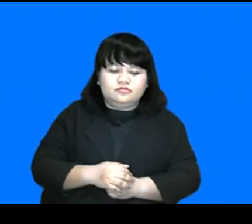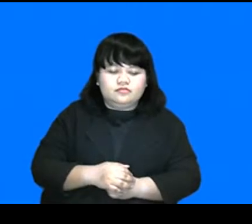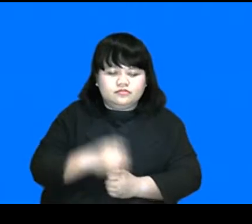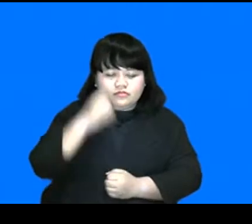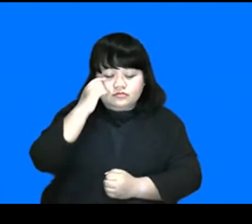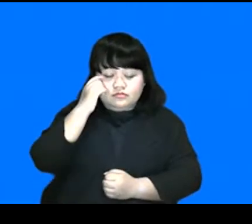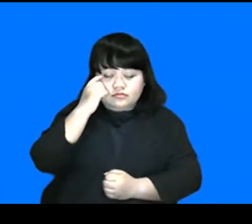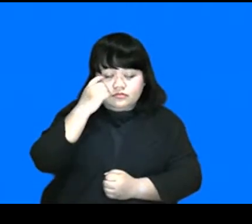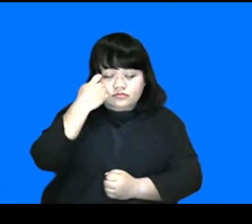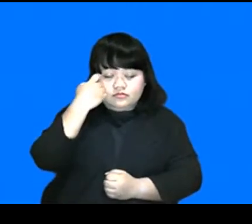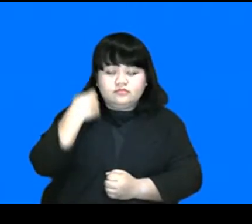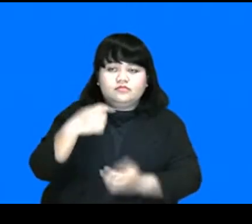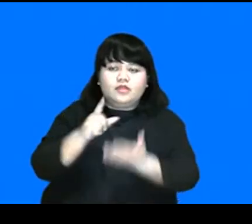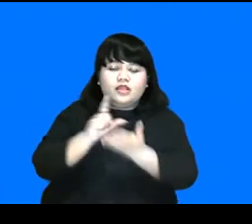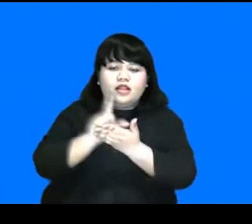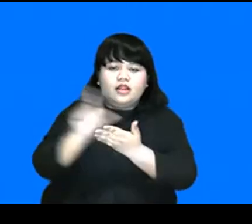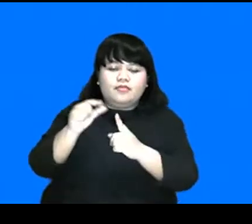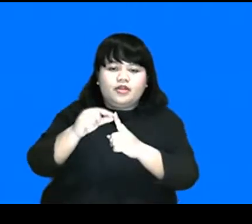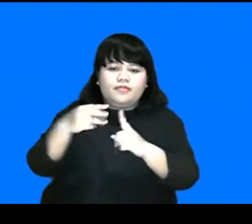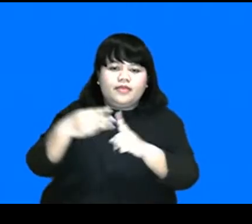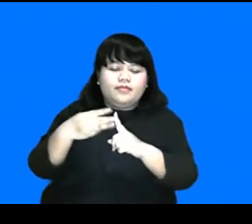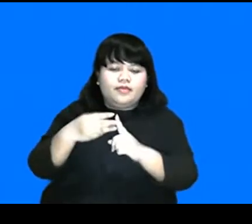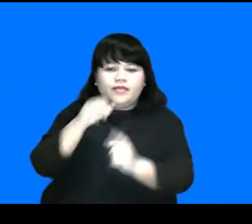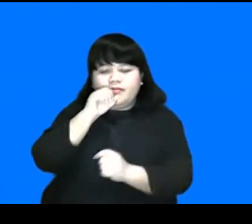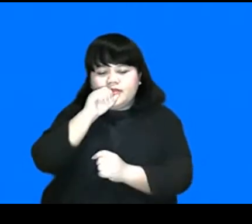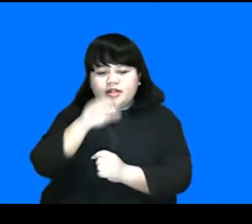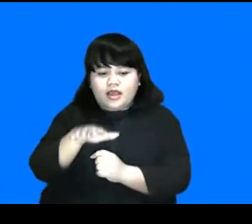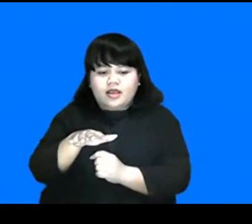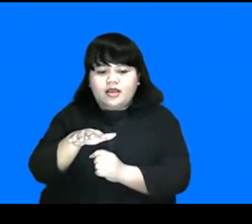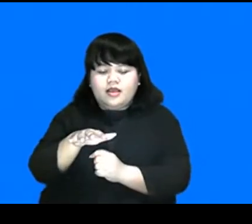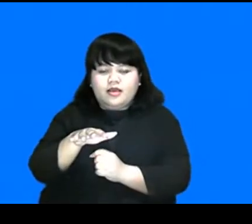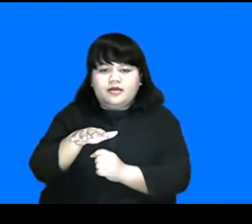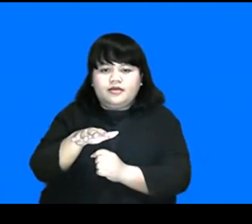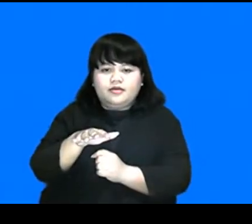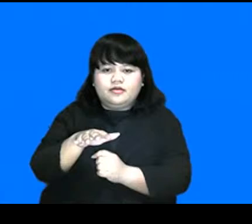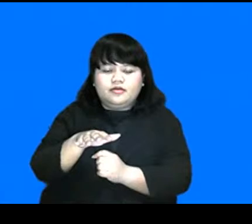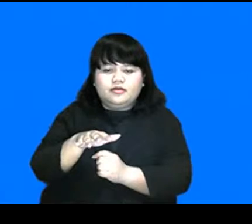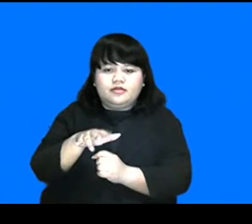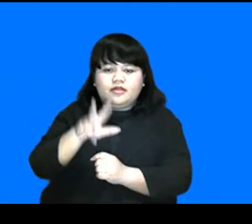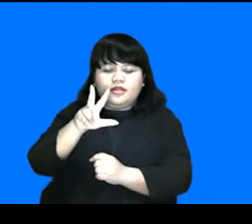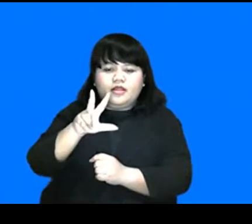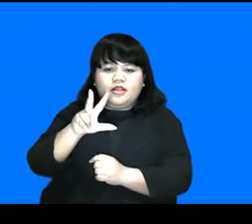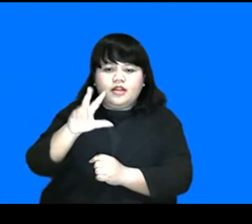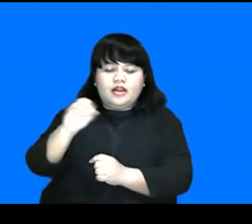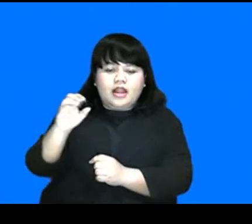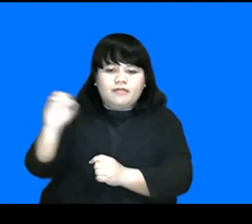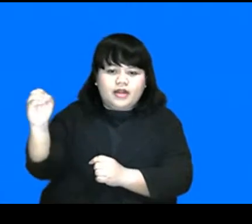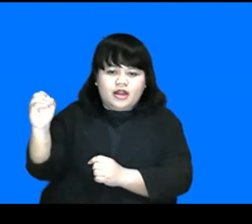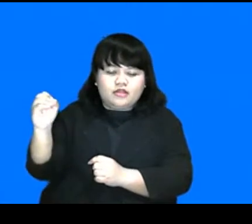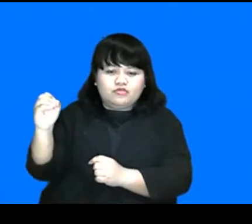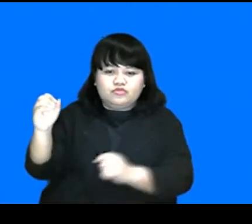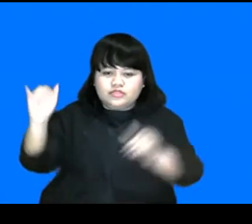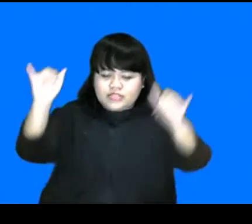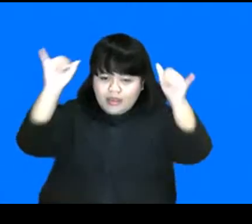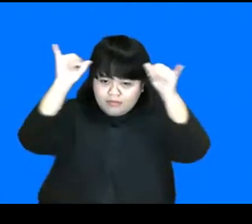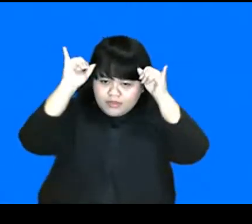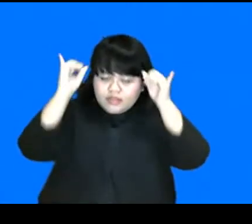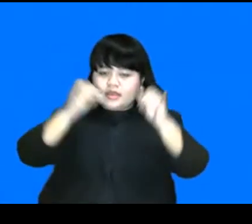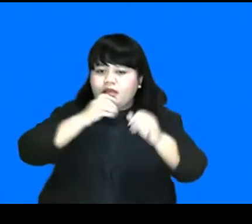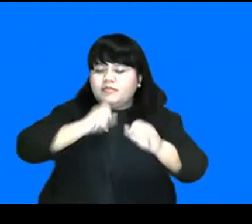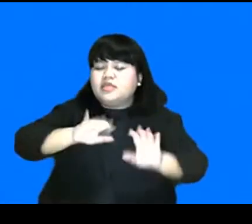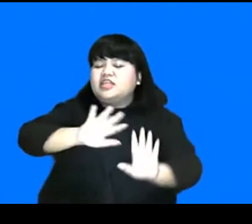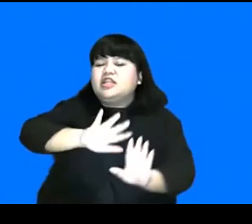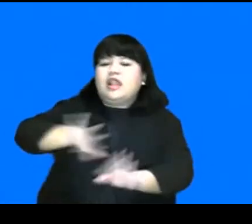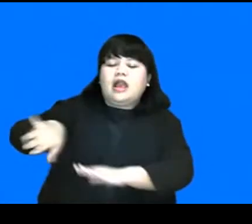says that 800,000 farm animals have perished. Then there are these 2